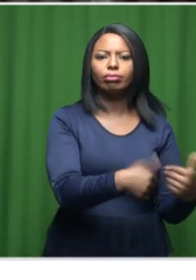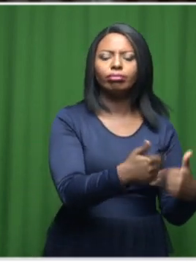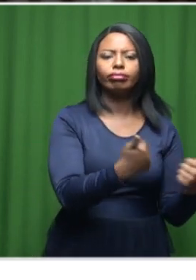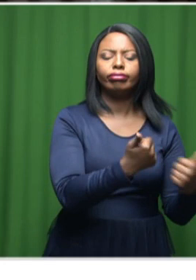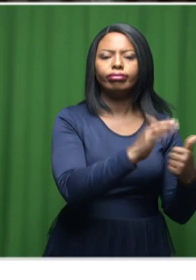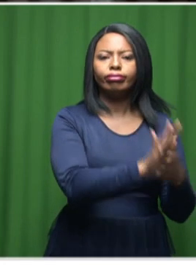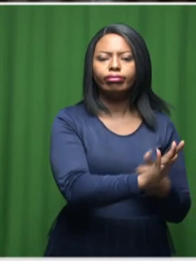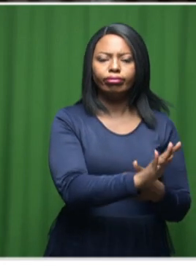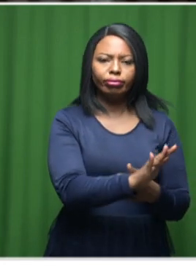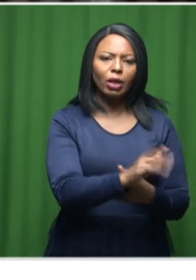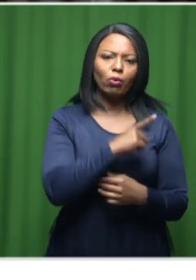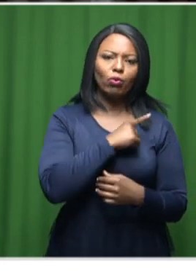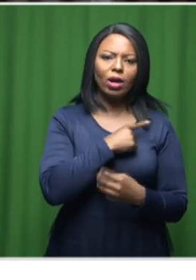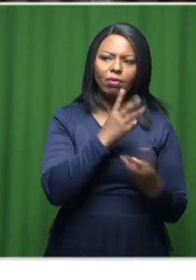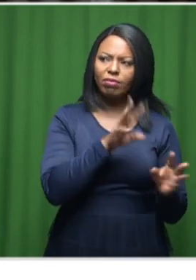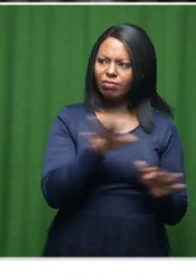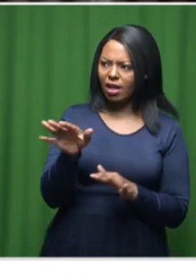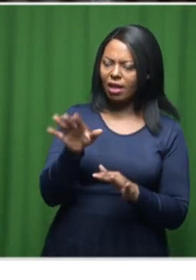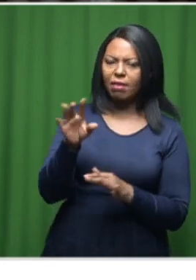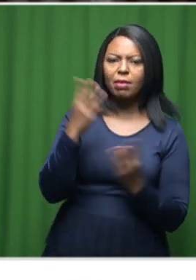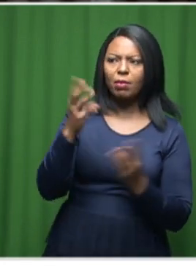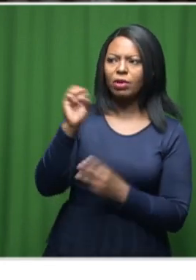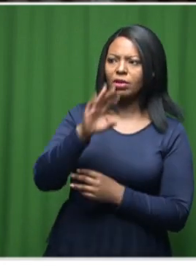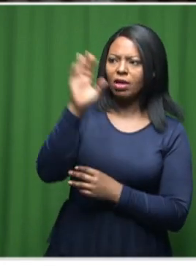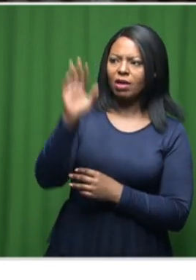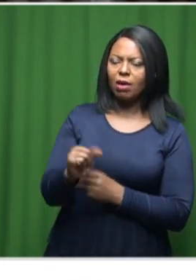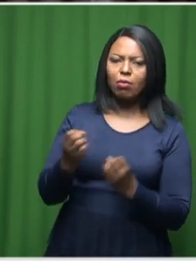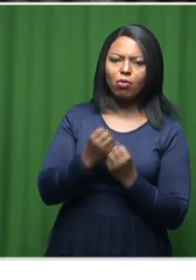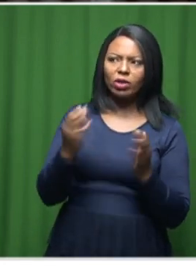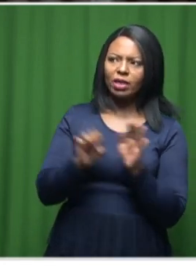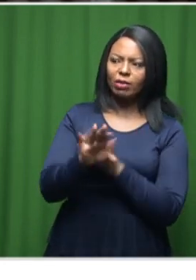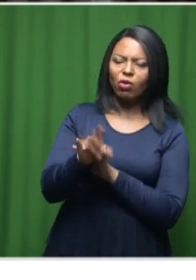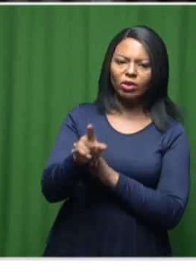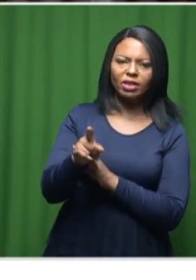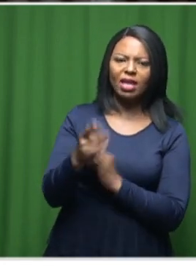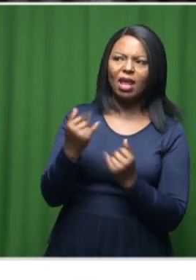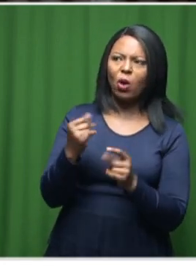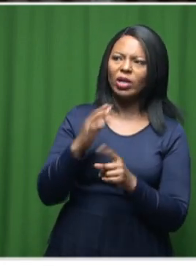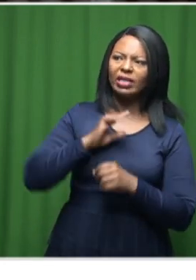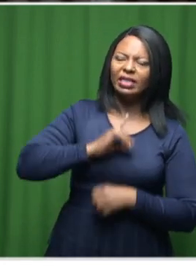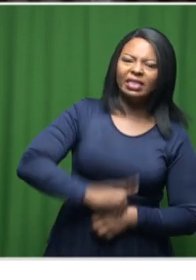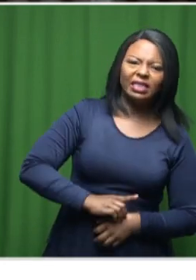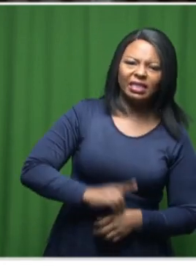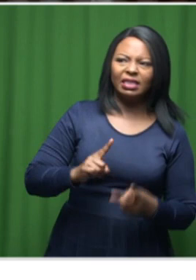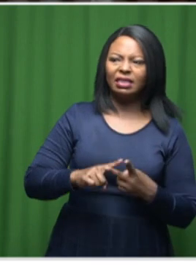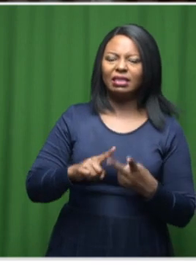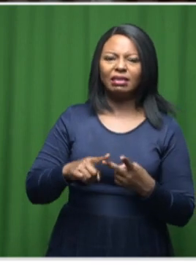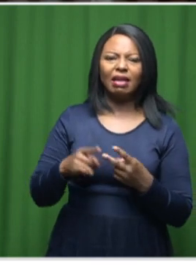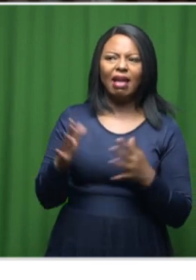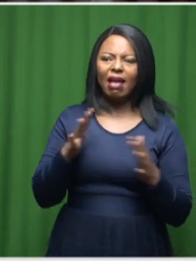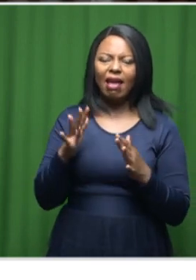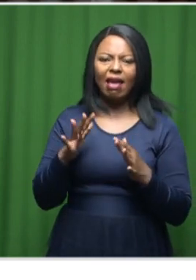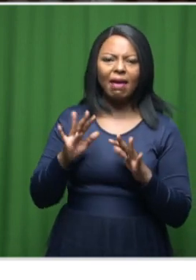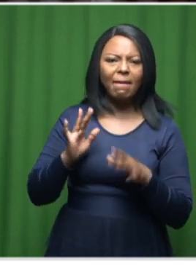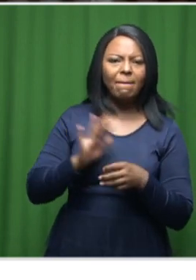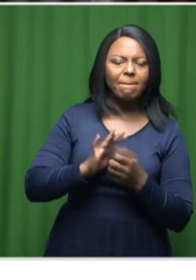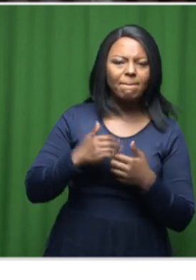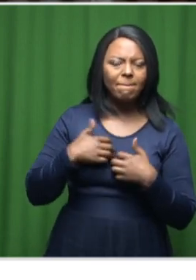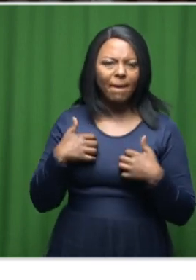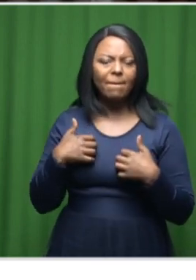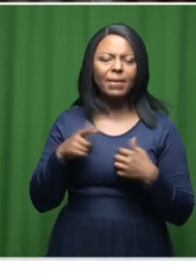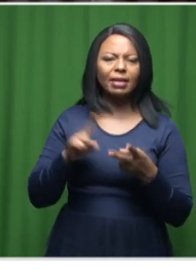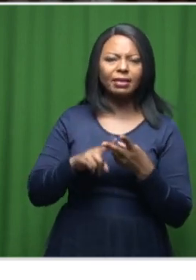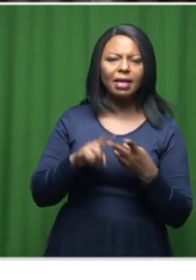predominantly composed of peoples of African descent are more exposed to environmental toxins and air pollutants, which result in